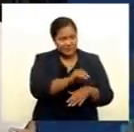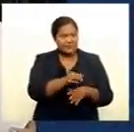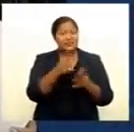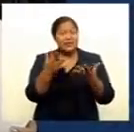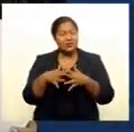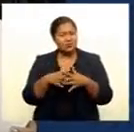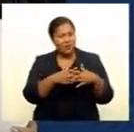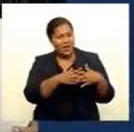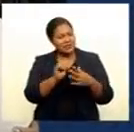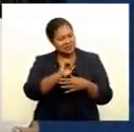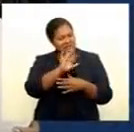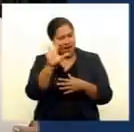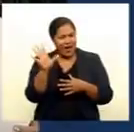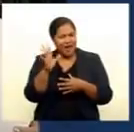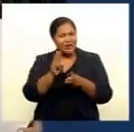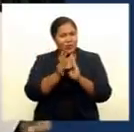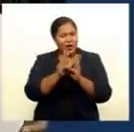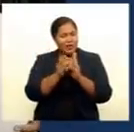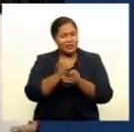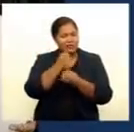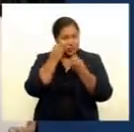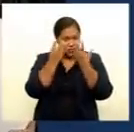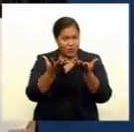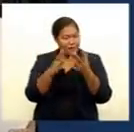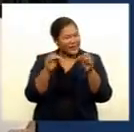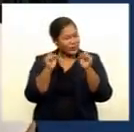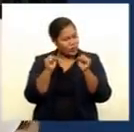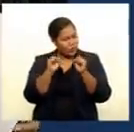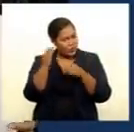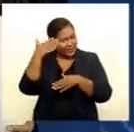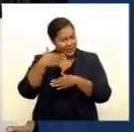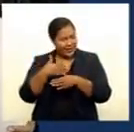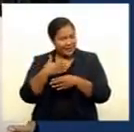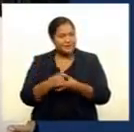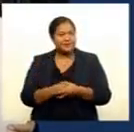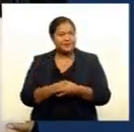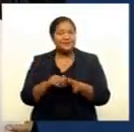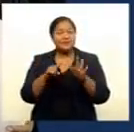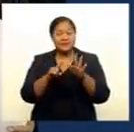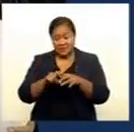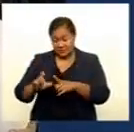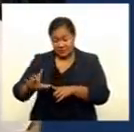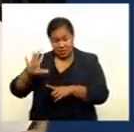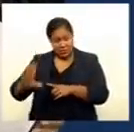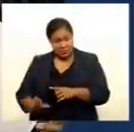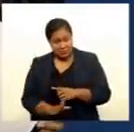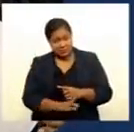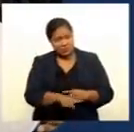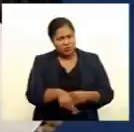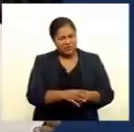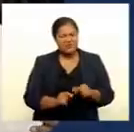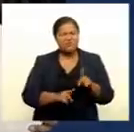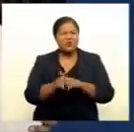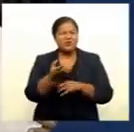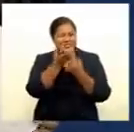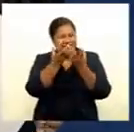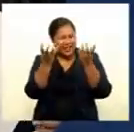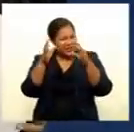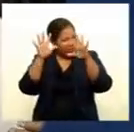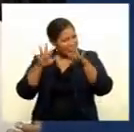west, mainly fine conditions prevailed. It will be cool at night. Eastwards from Peck Harbour to Suva, it was mostly cloudy and